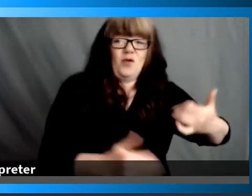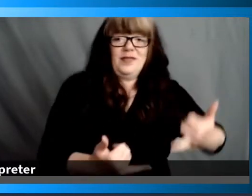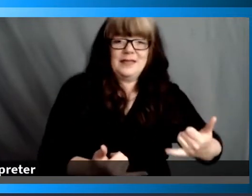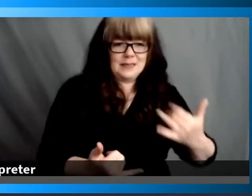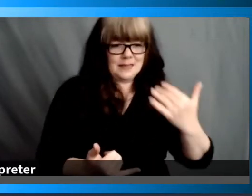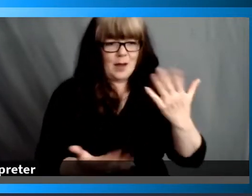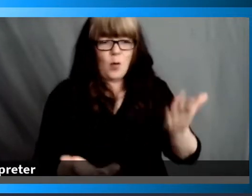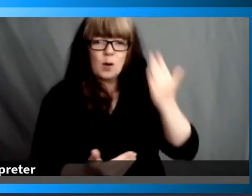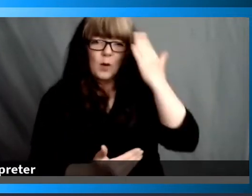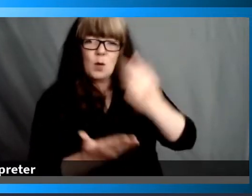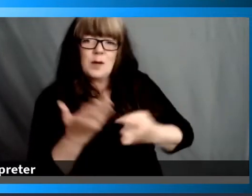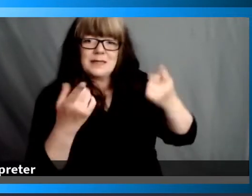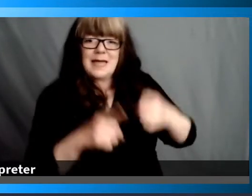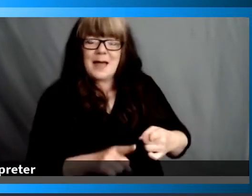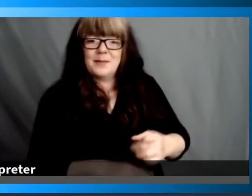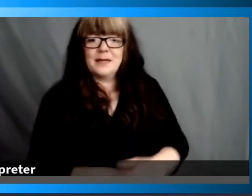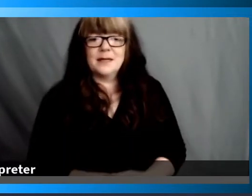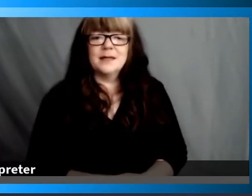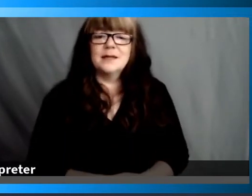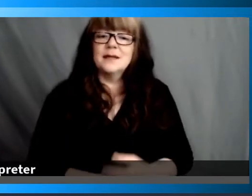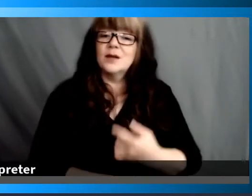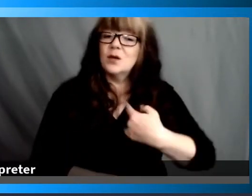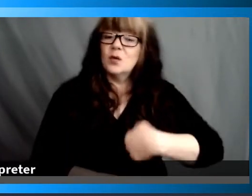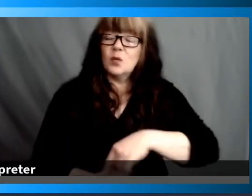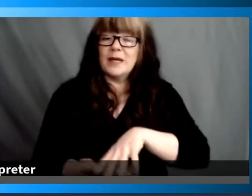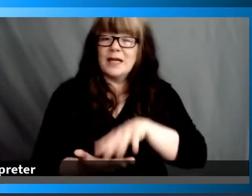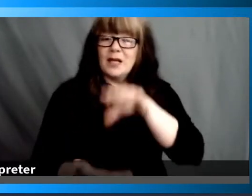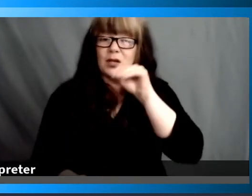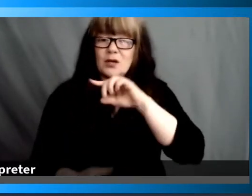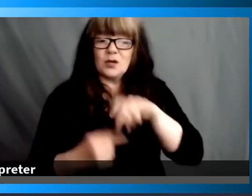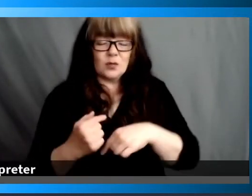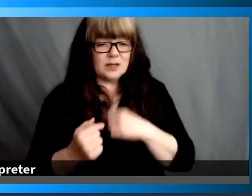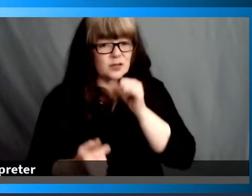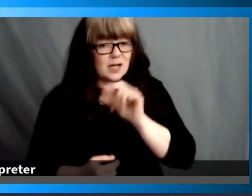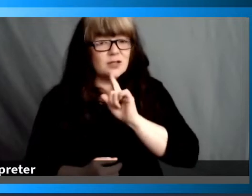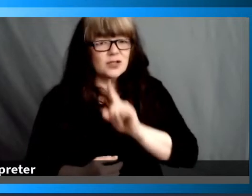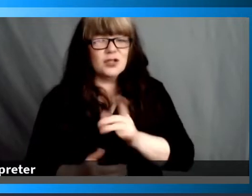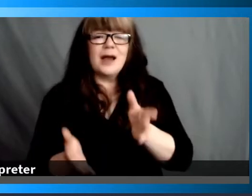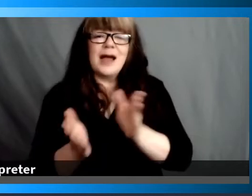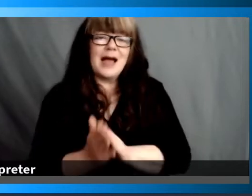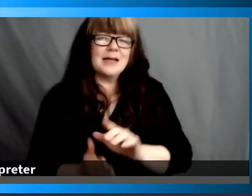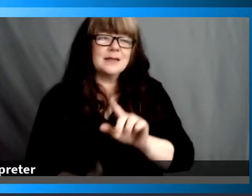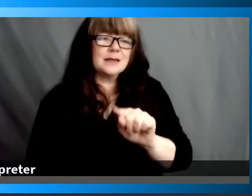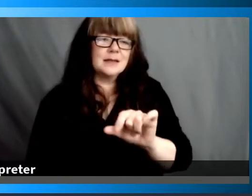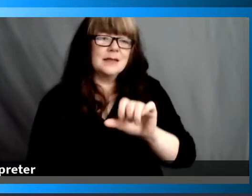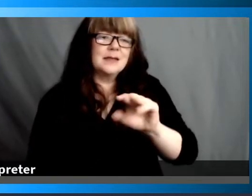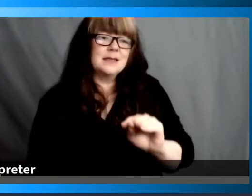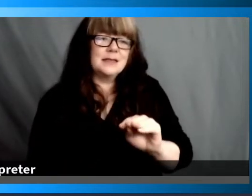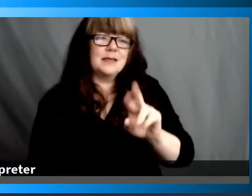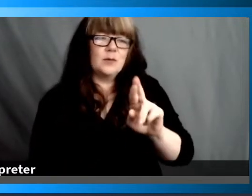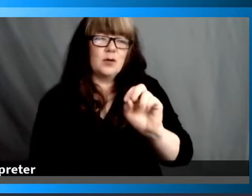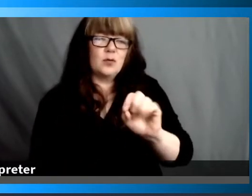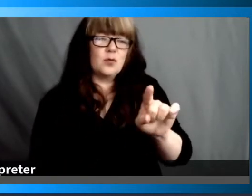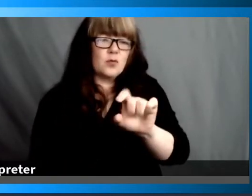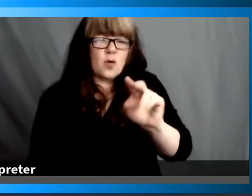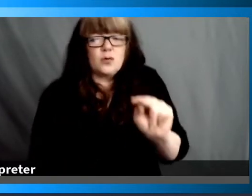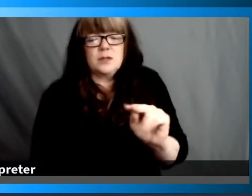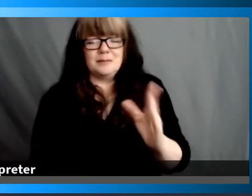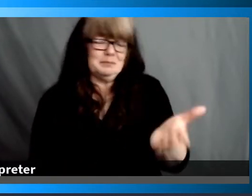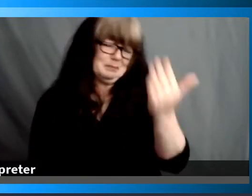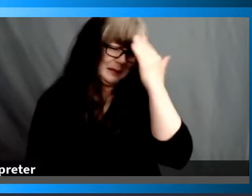going on. But we learned that like when in doubt, just ask Tim Rose on, cause he apparently knows